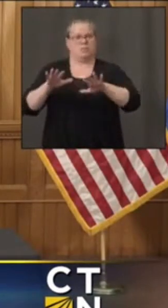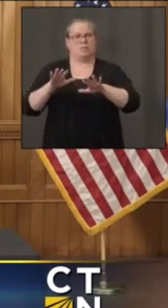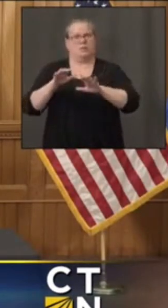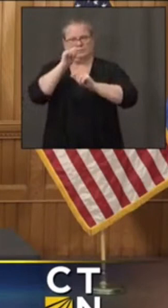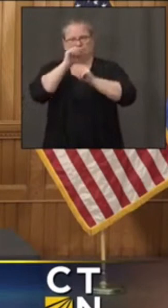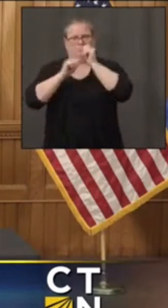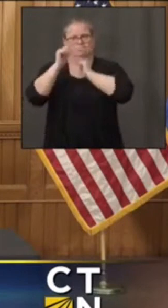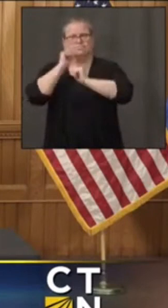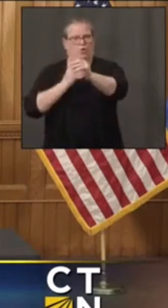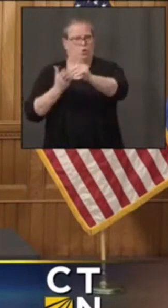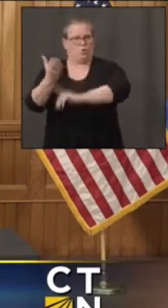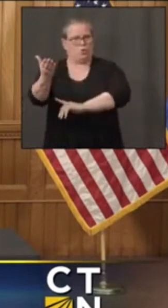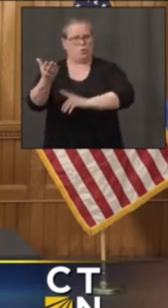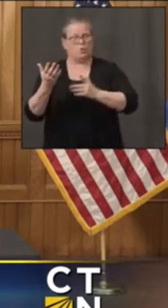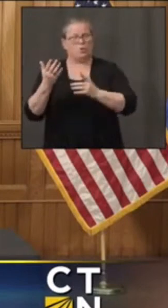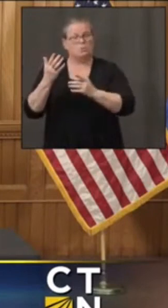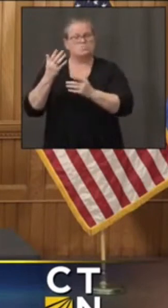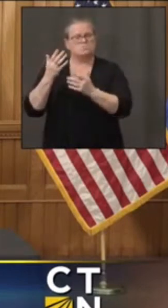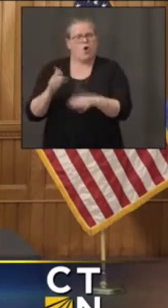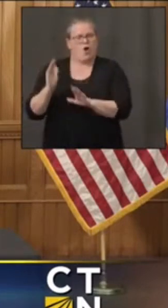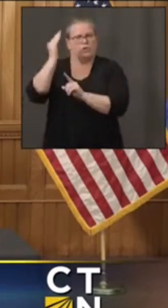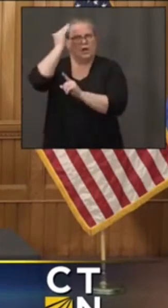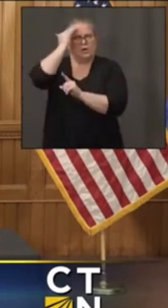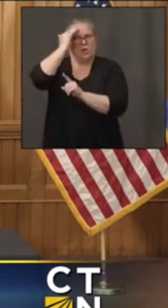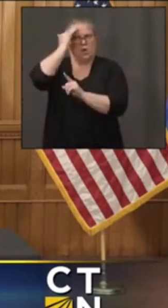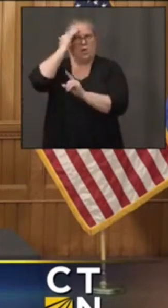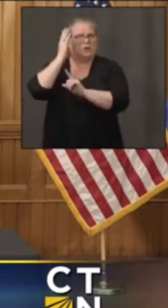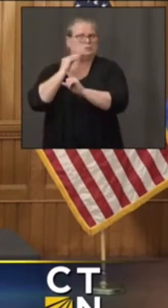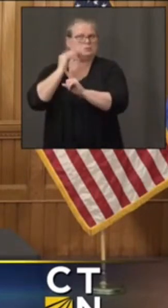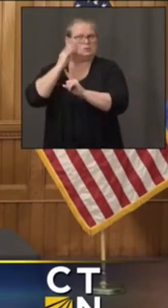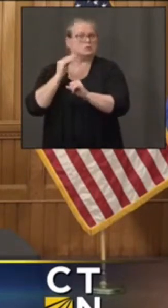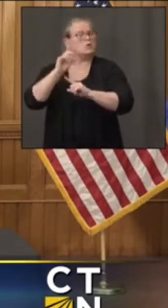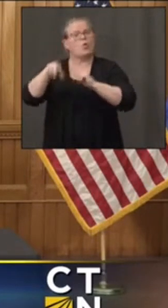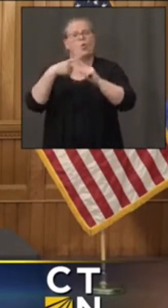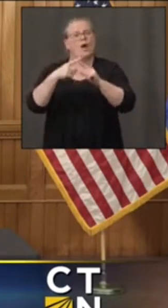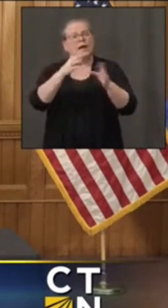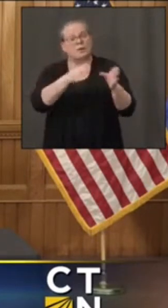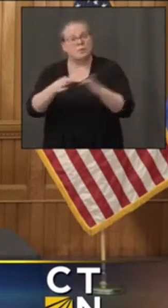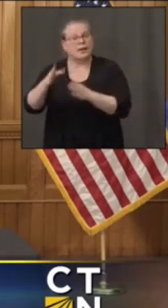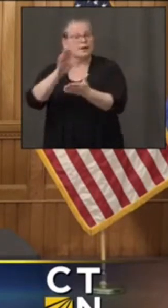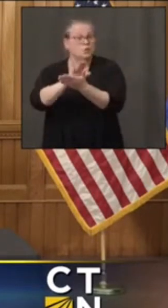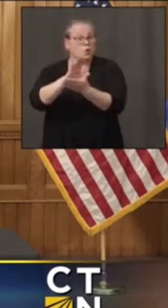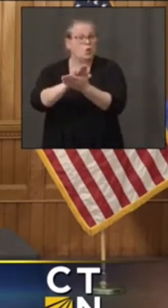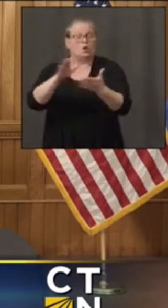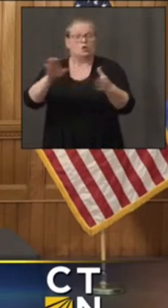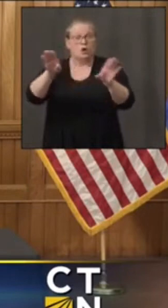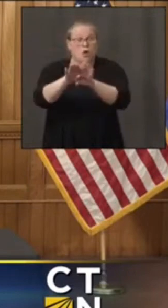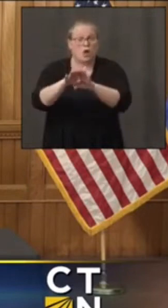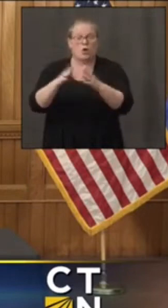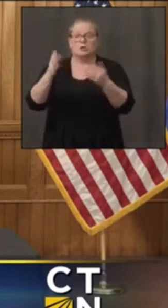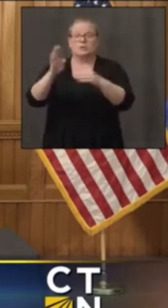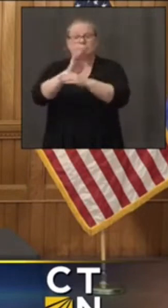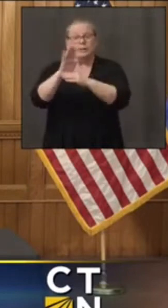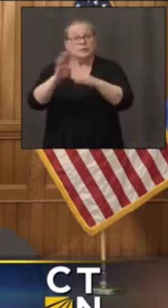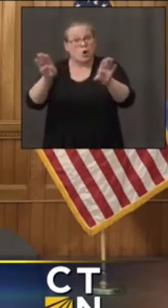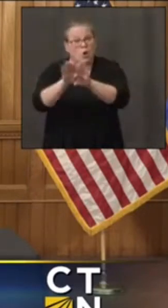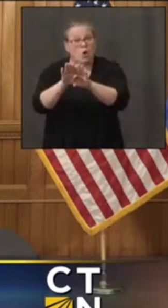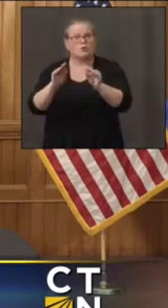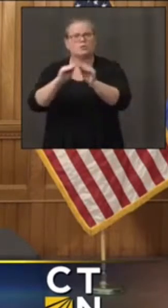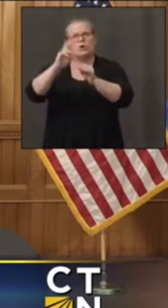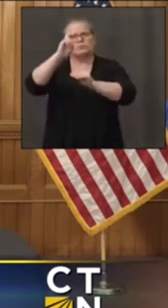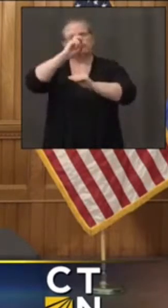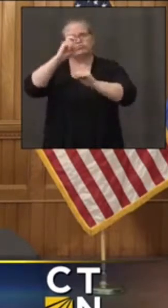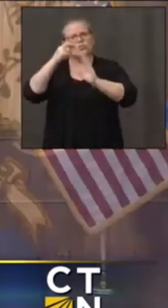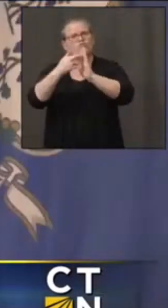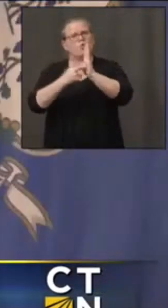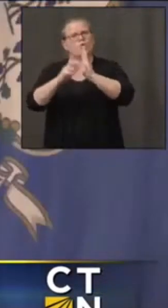you start rolling back, reopening, closing schools, reinstating stricter guidance? Like, when does that happen?